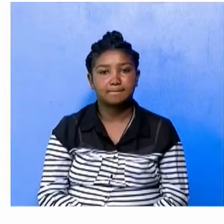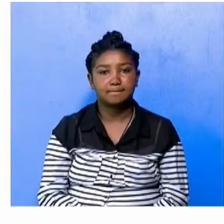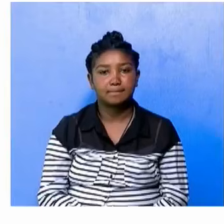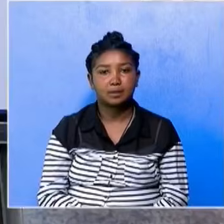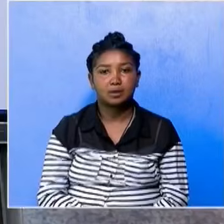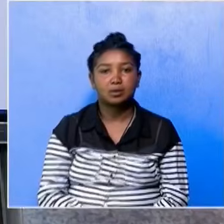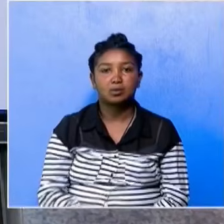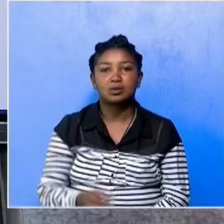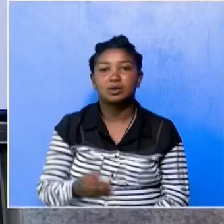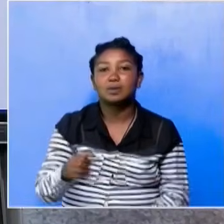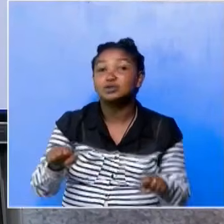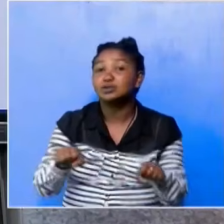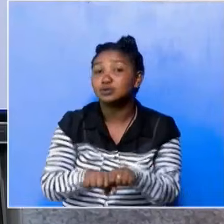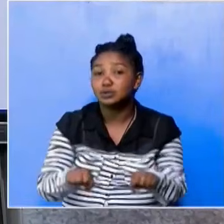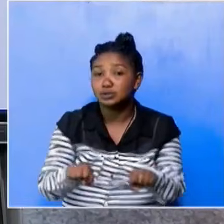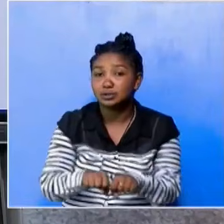What about shoes?